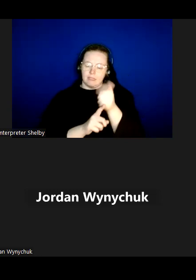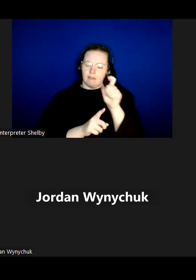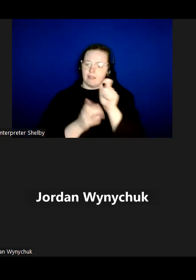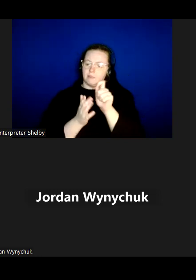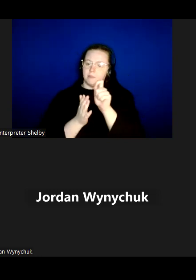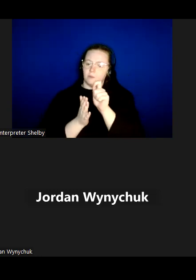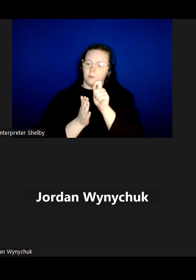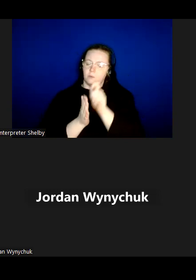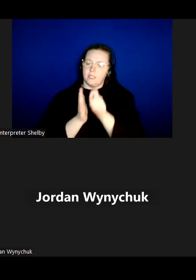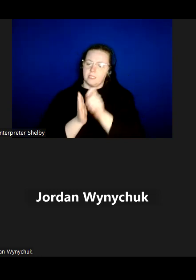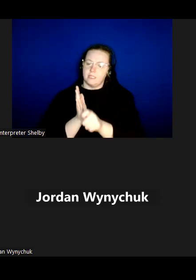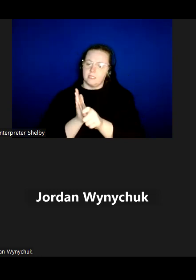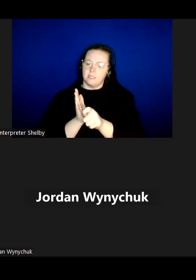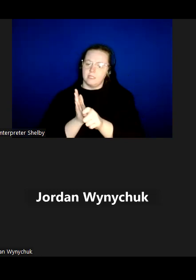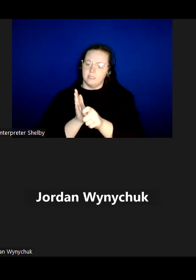the